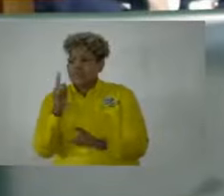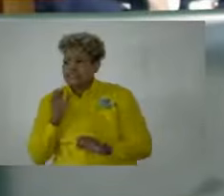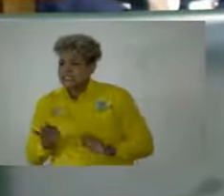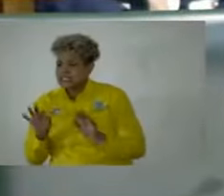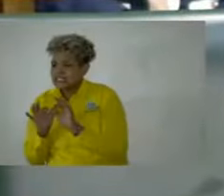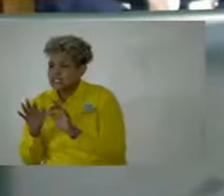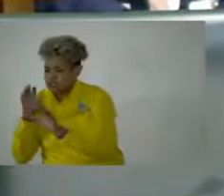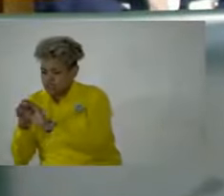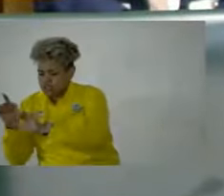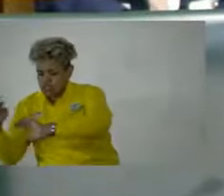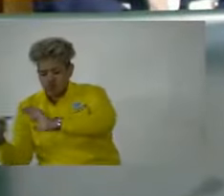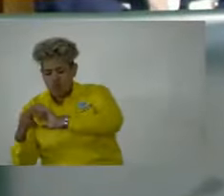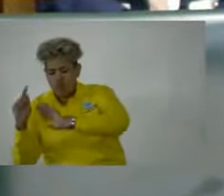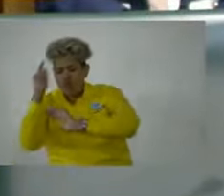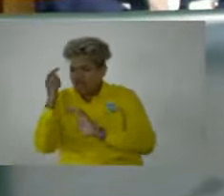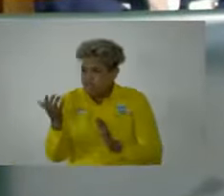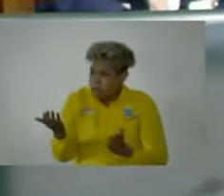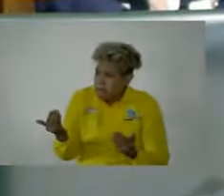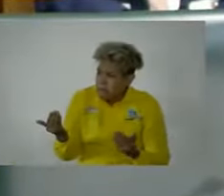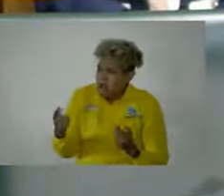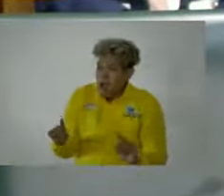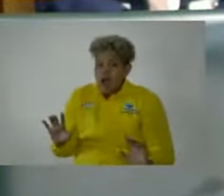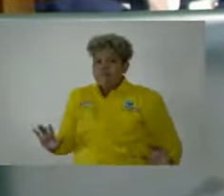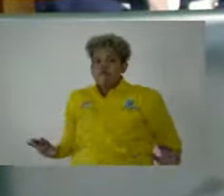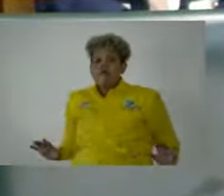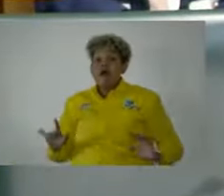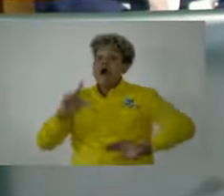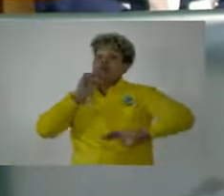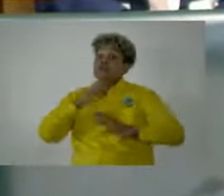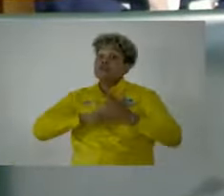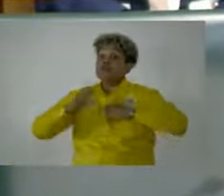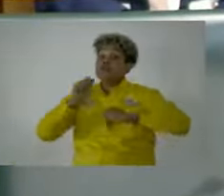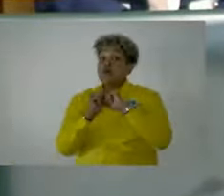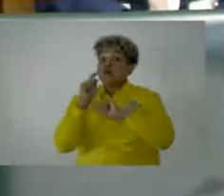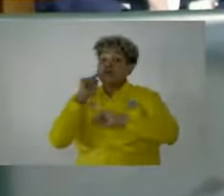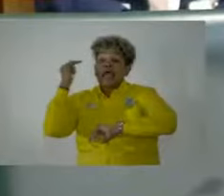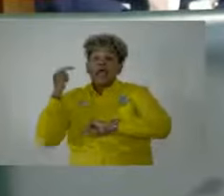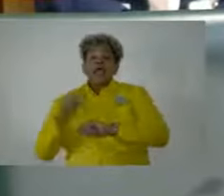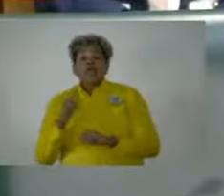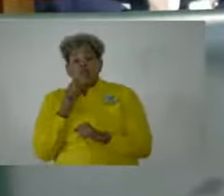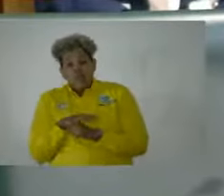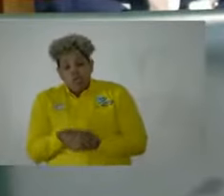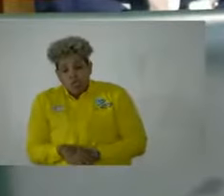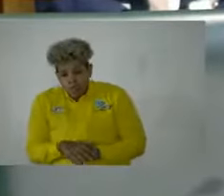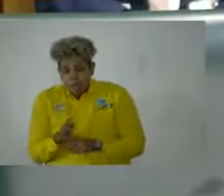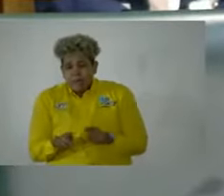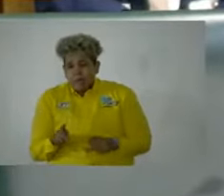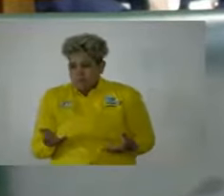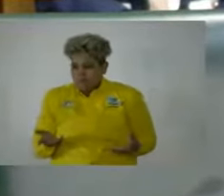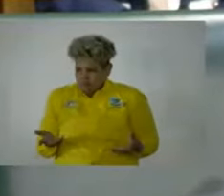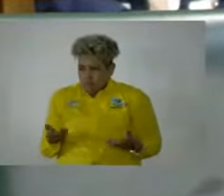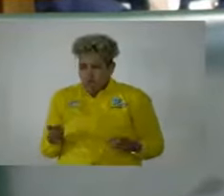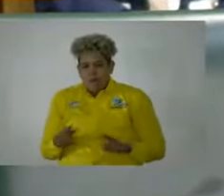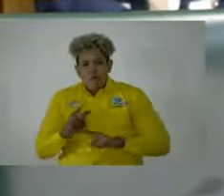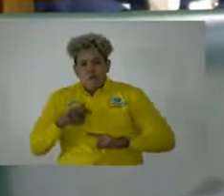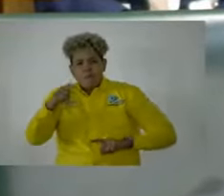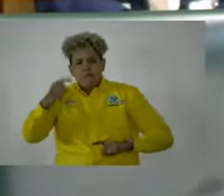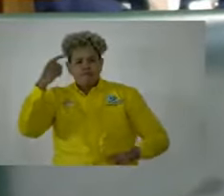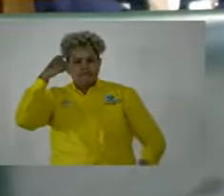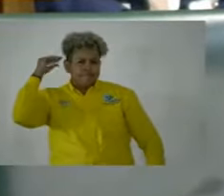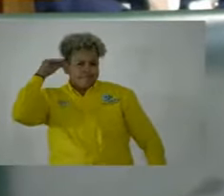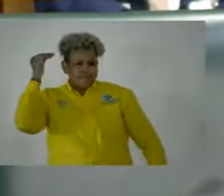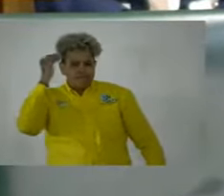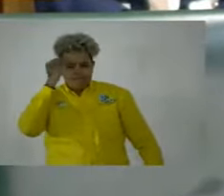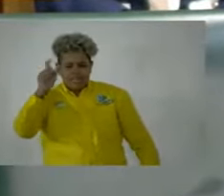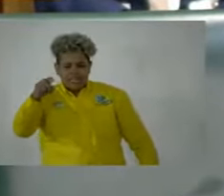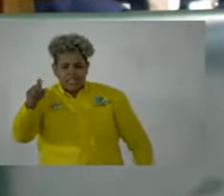essential part of the role of government. As a society with a history of oppression of our people, we must be ever mindful of the